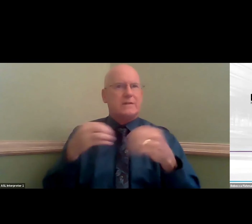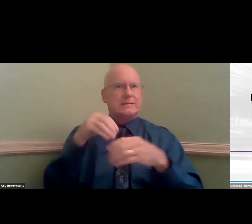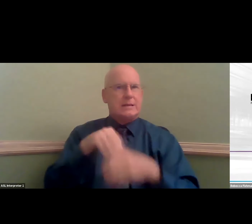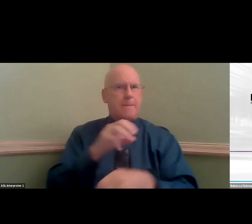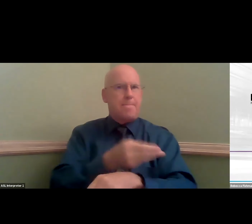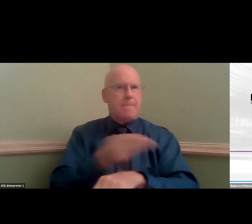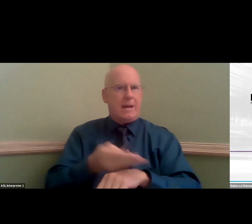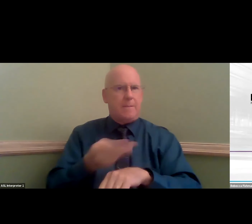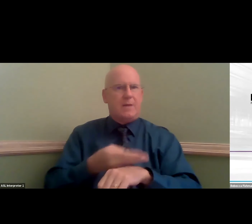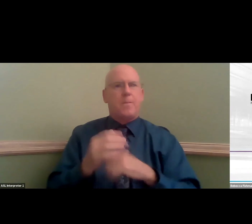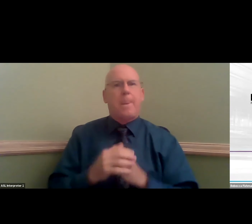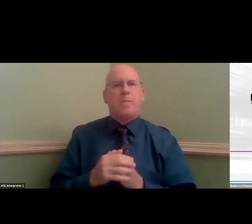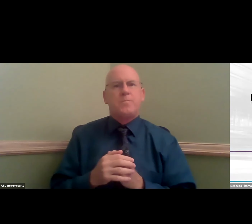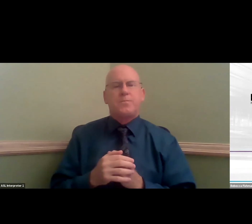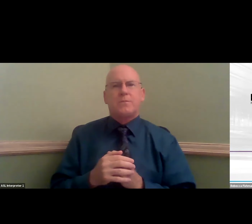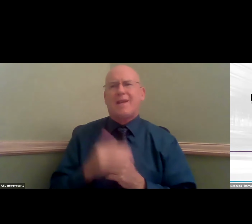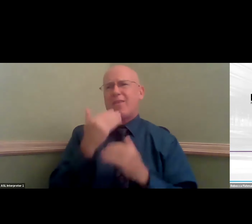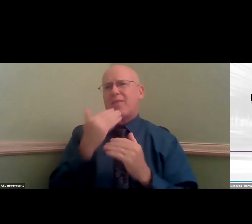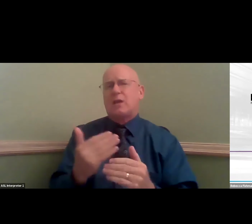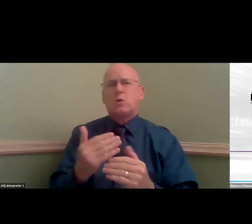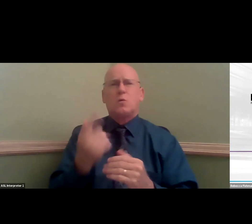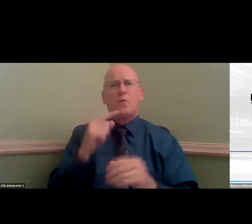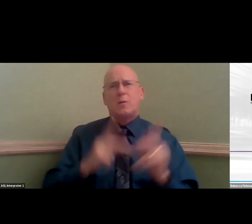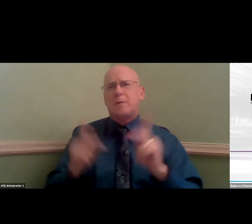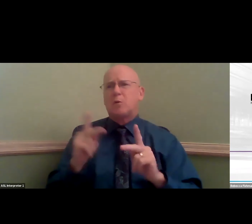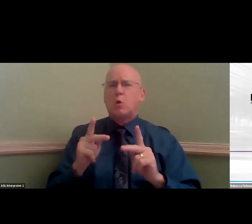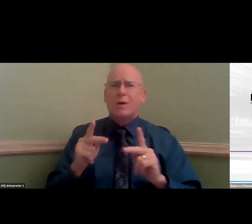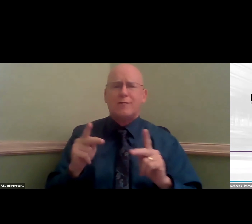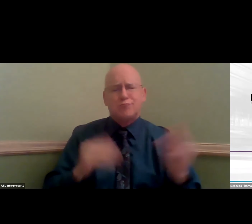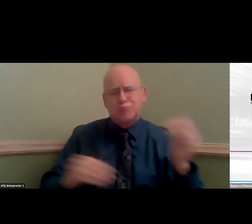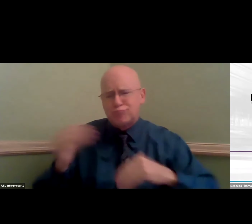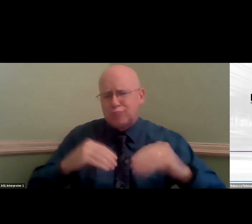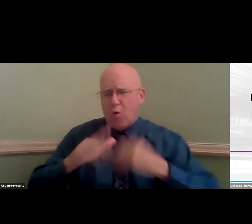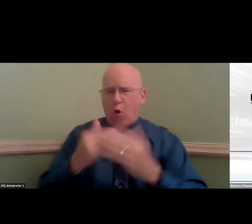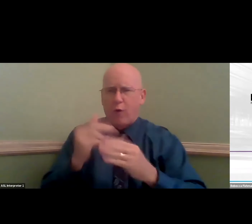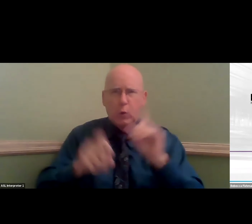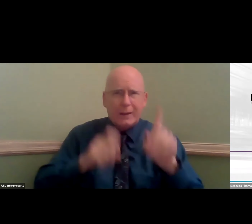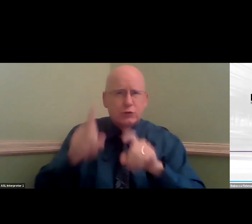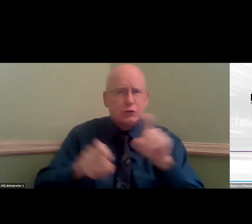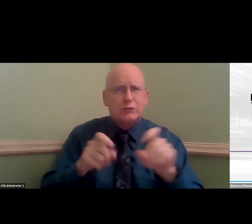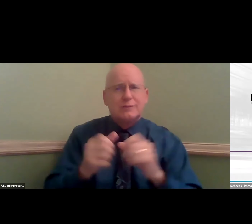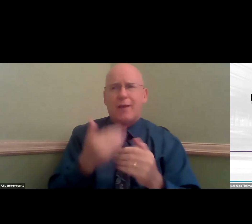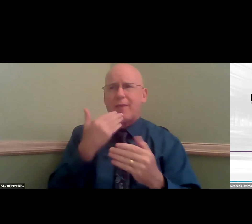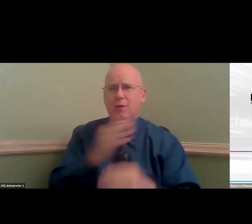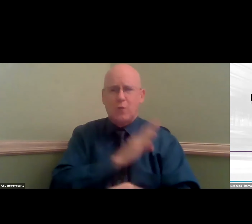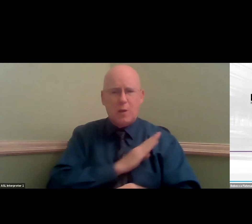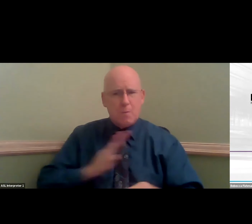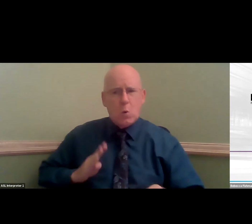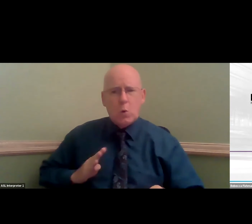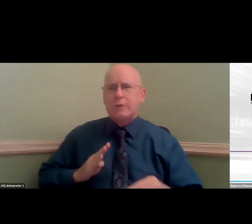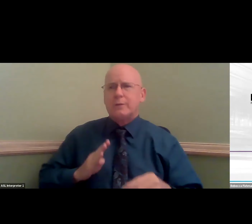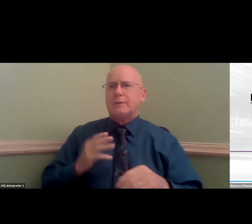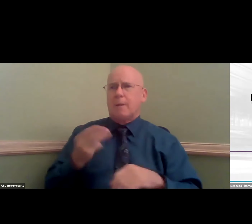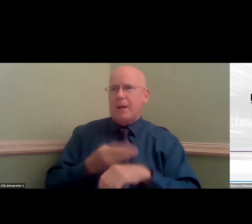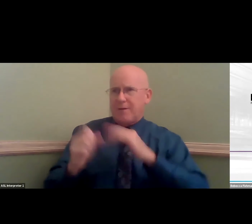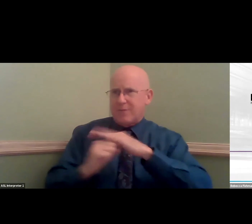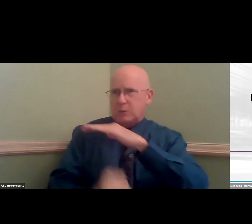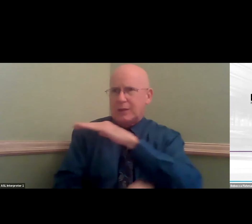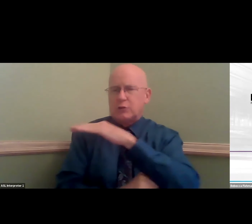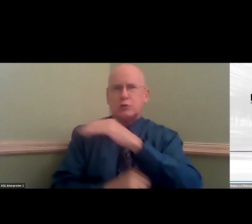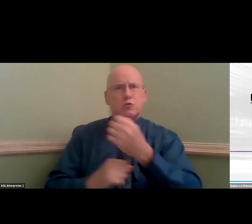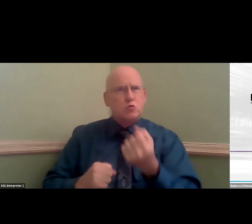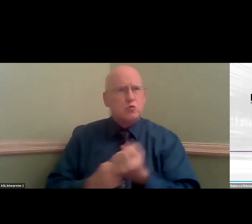source hundreds of questions for tonight's forum. I want to thank the staff and the board at the Miami Foundation for putting muscle into tonight's event.